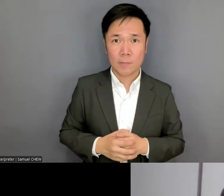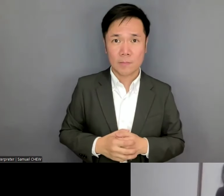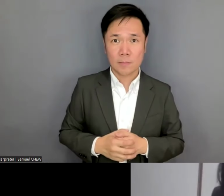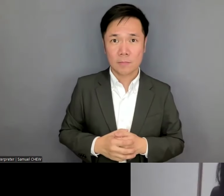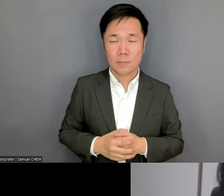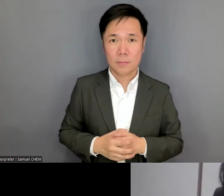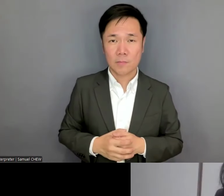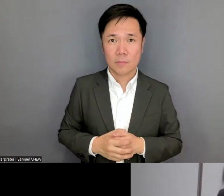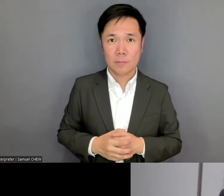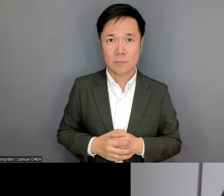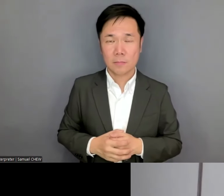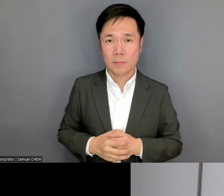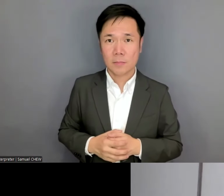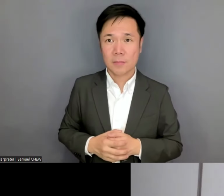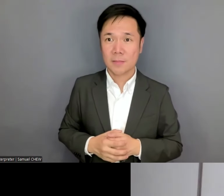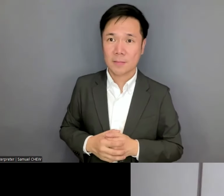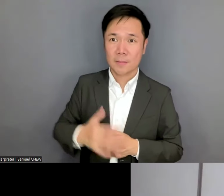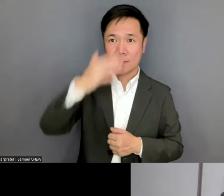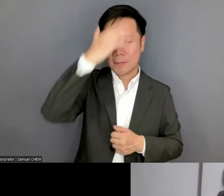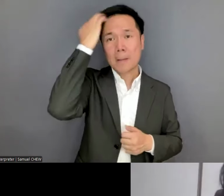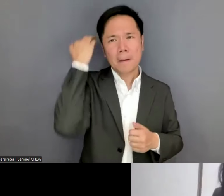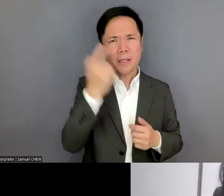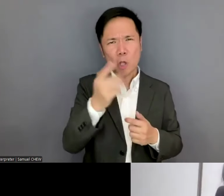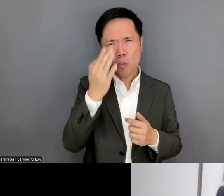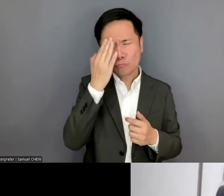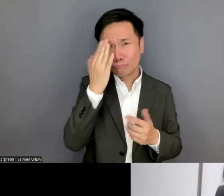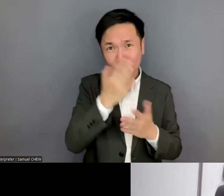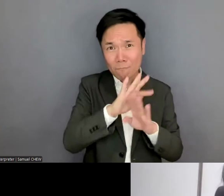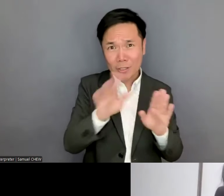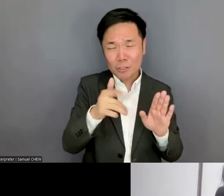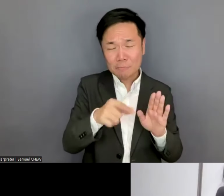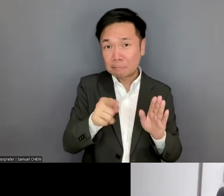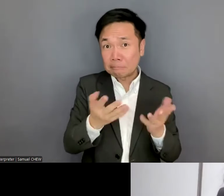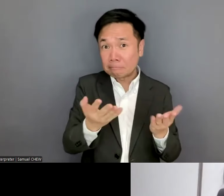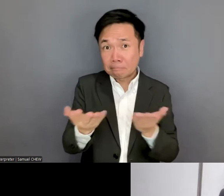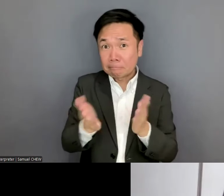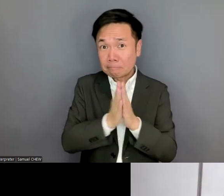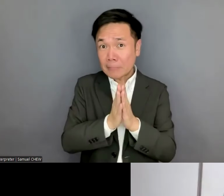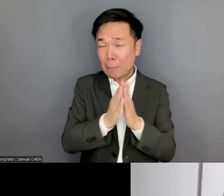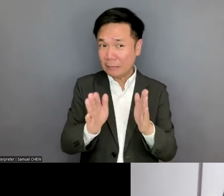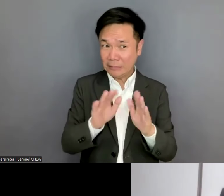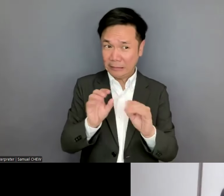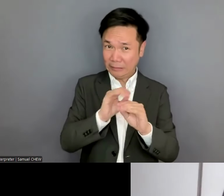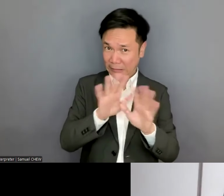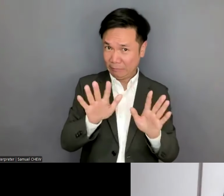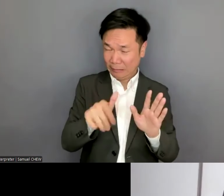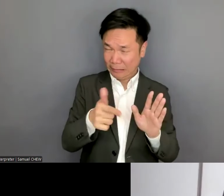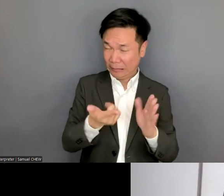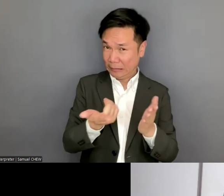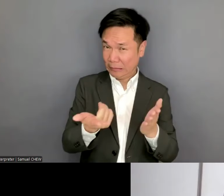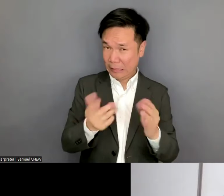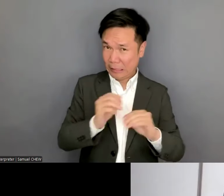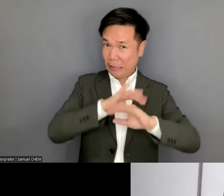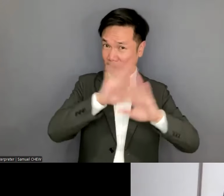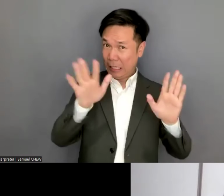because I know that Silva was talking about that, but maybe in order to make it clear, especially for those who maybe were not